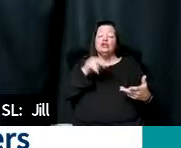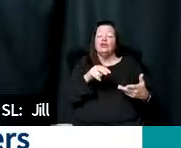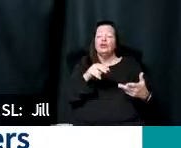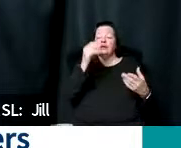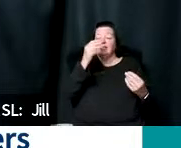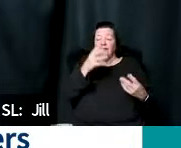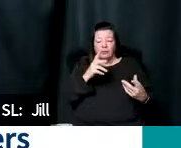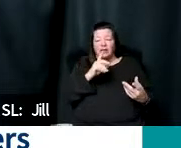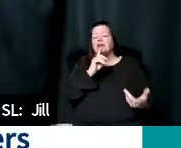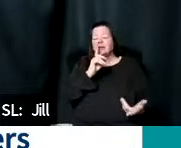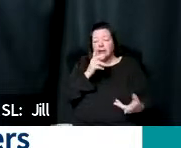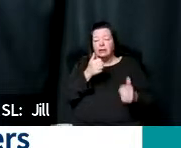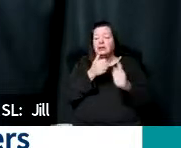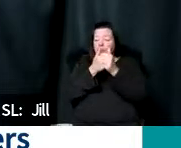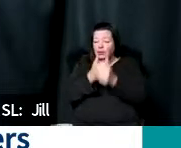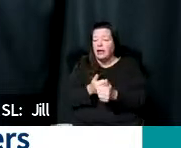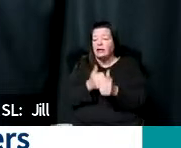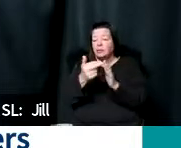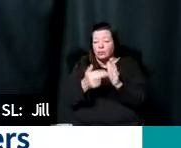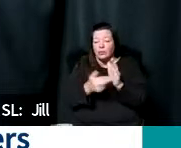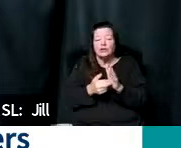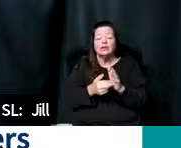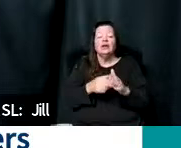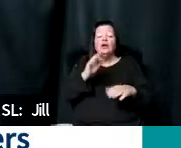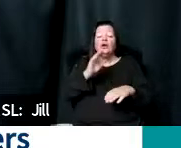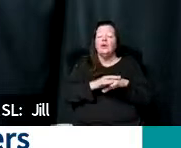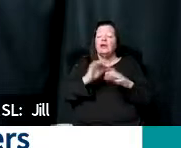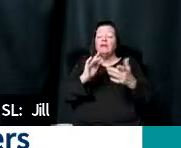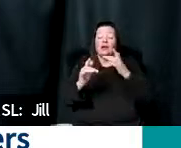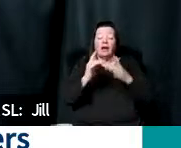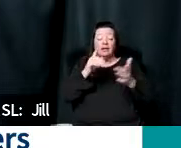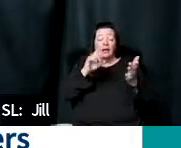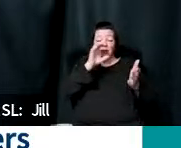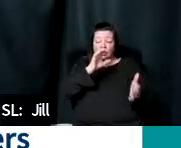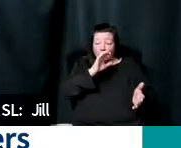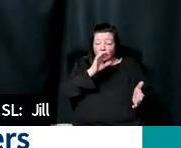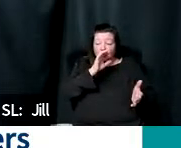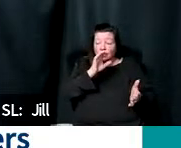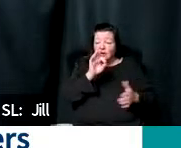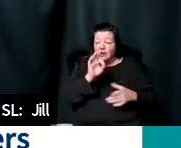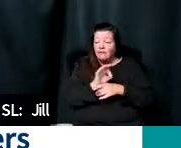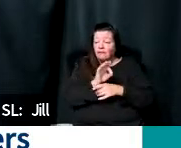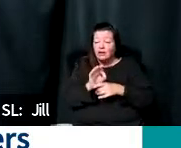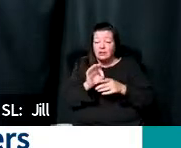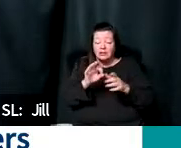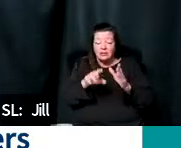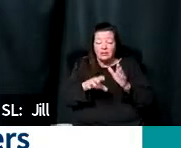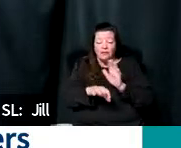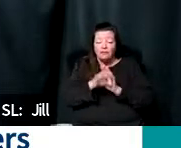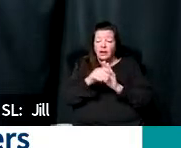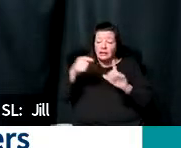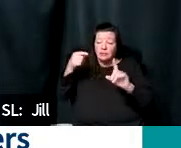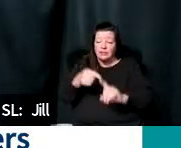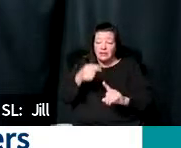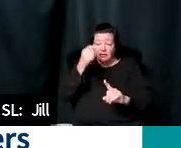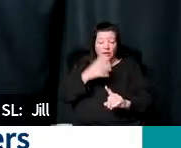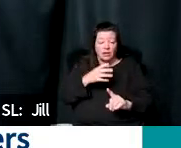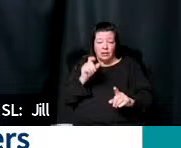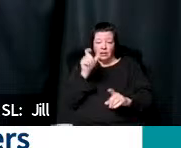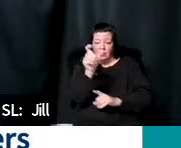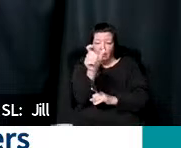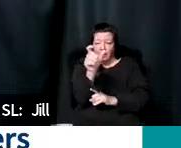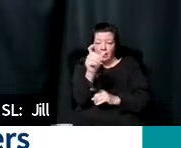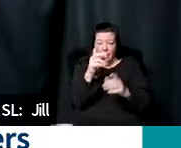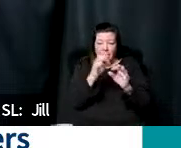with those programs. We have an online search function to locate specific information. You can plug in a keyword you're looking